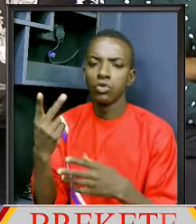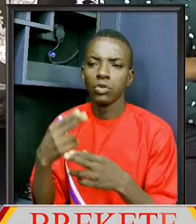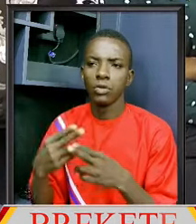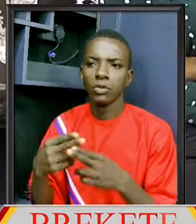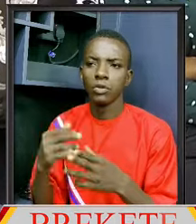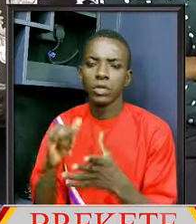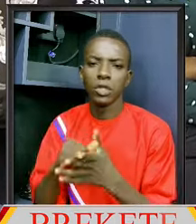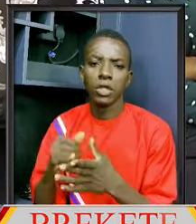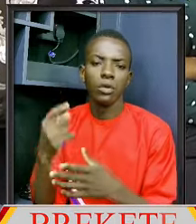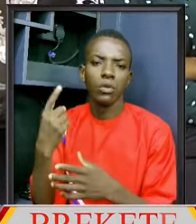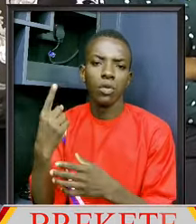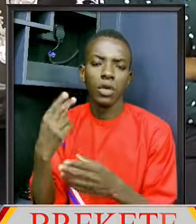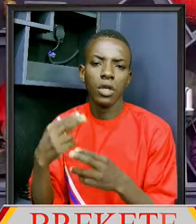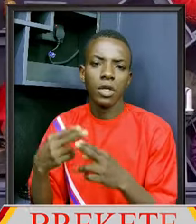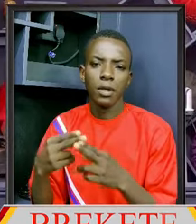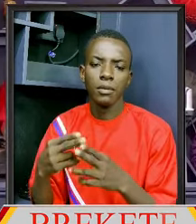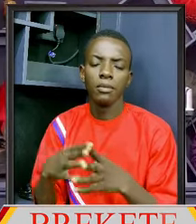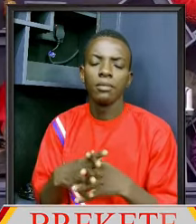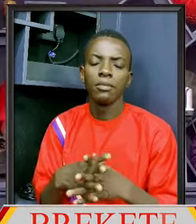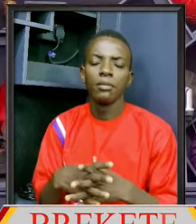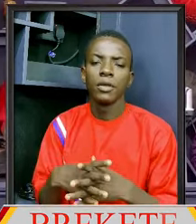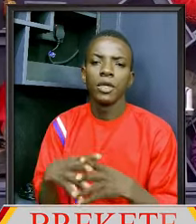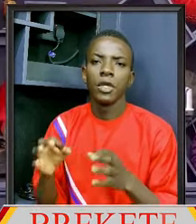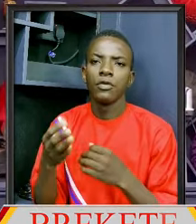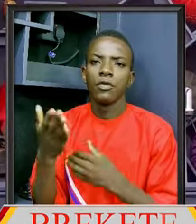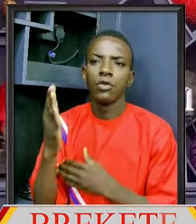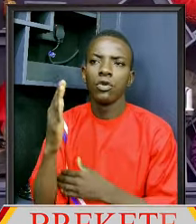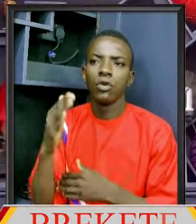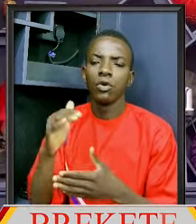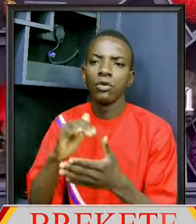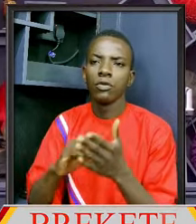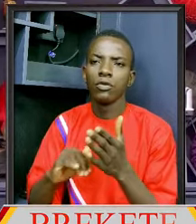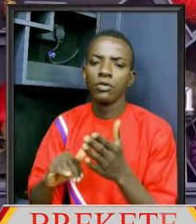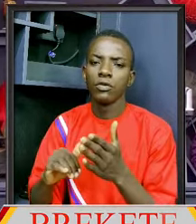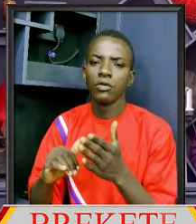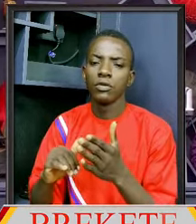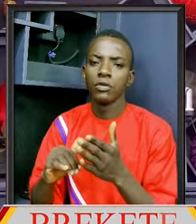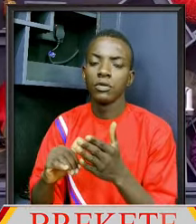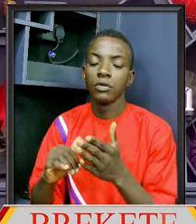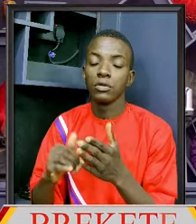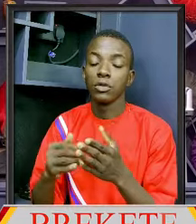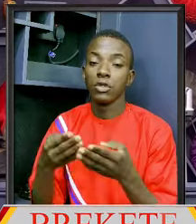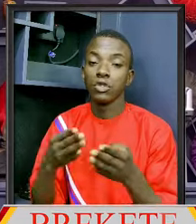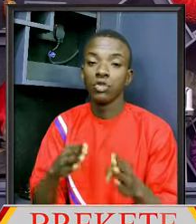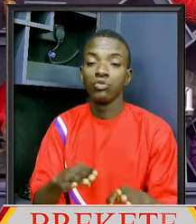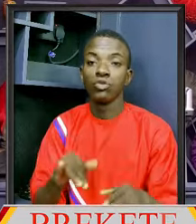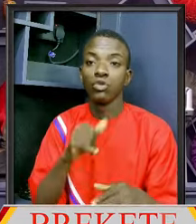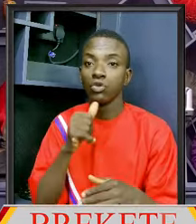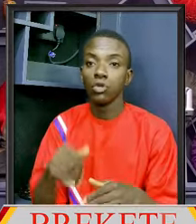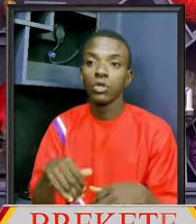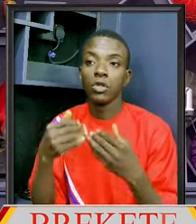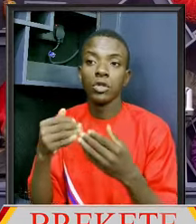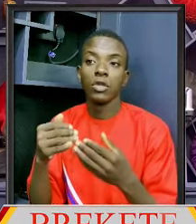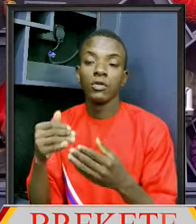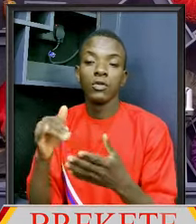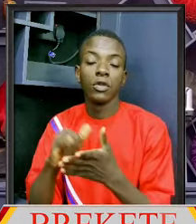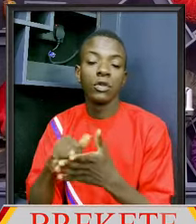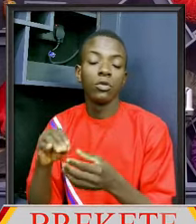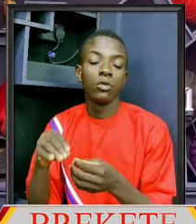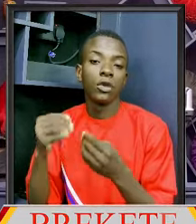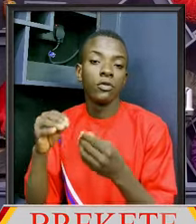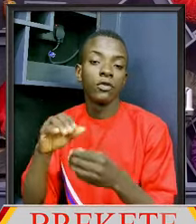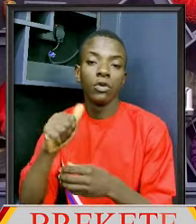Now just that my one name. If God come out me for it, I know they again. They don't go carry that my number, give another